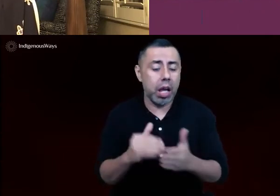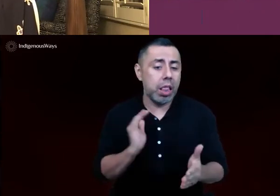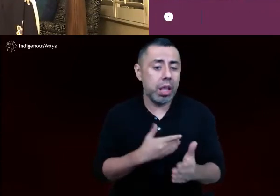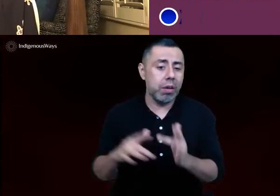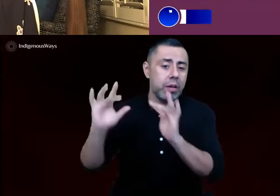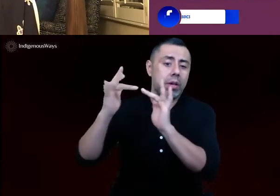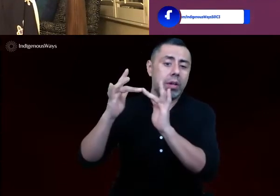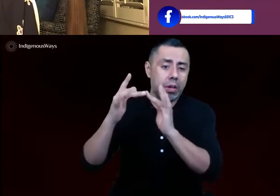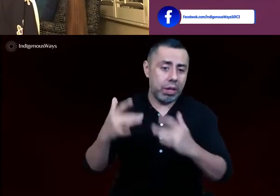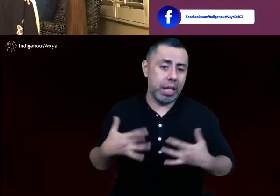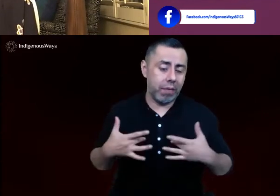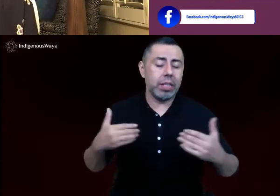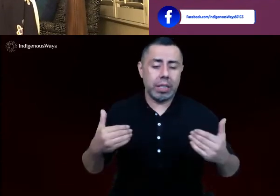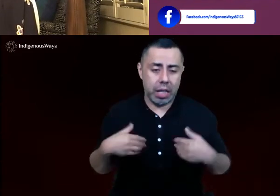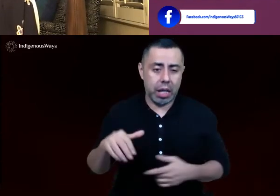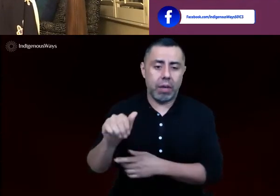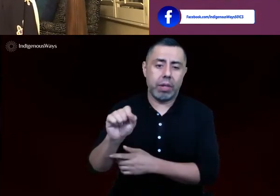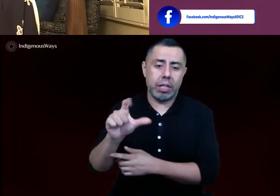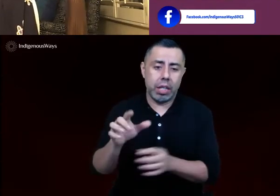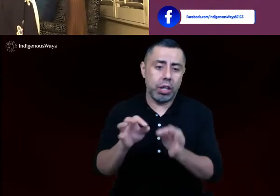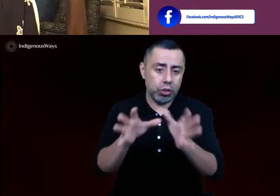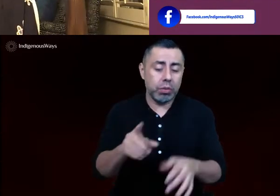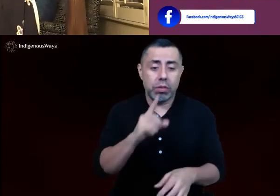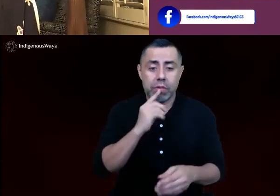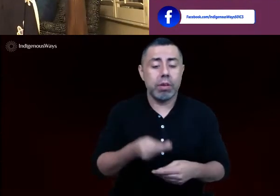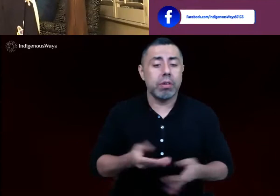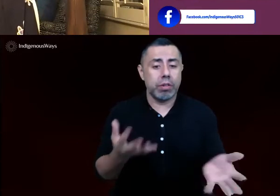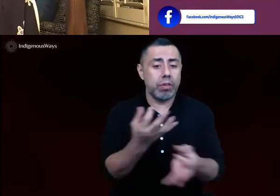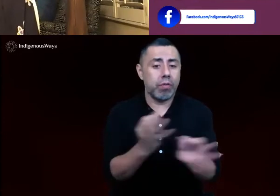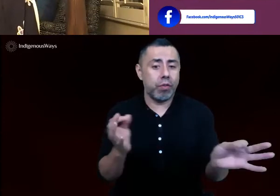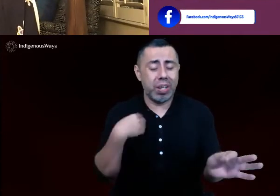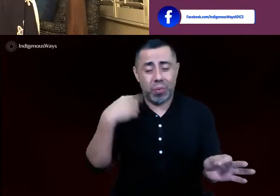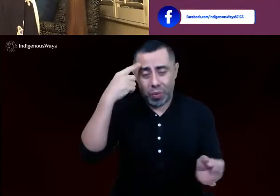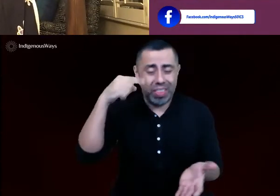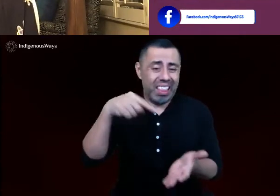ASL interpreters and are free. We think this is a beautiful,